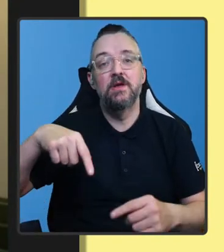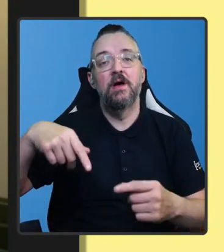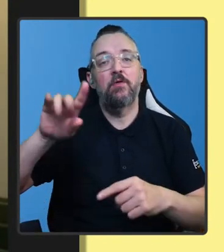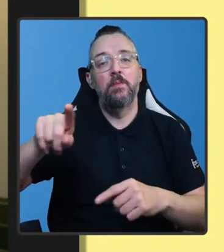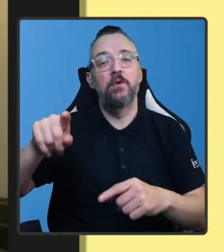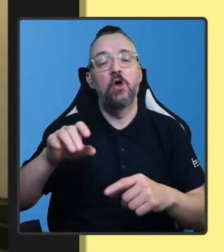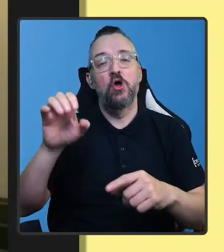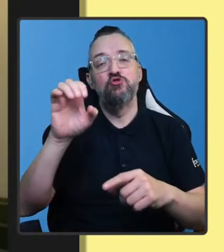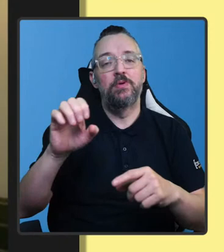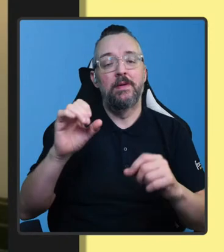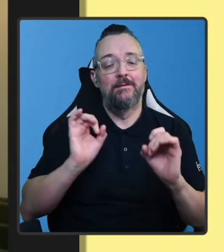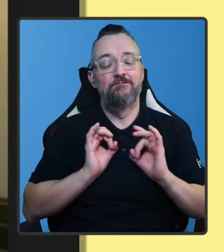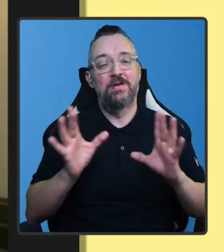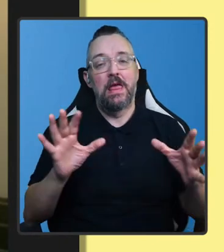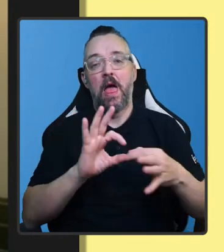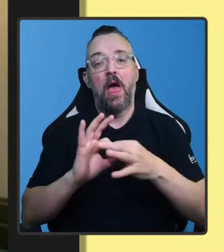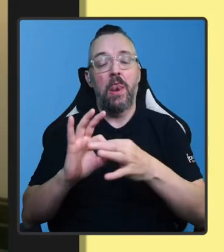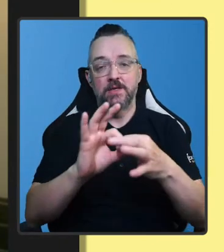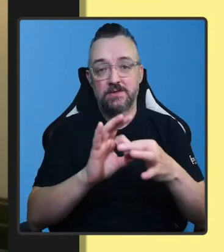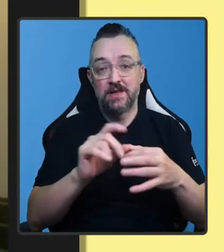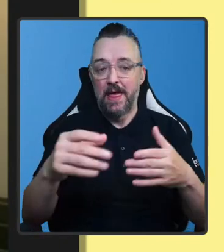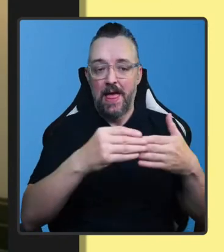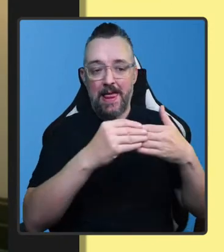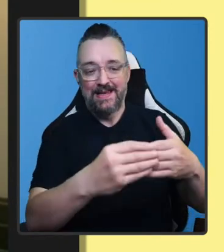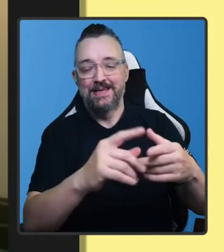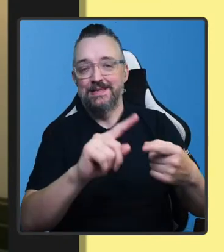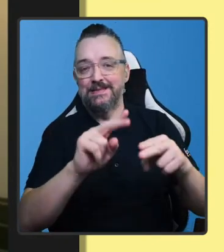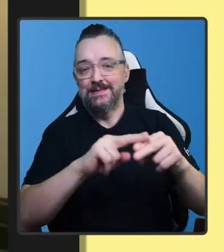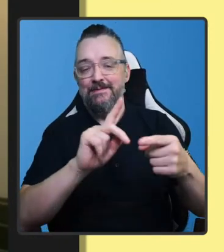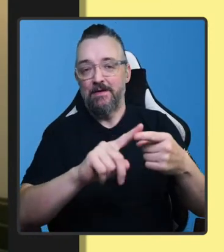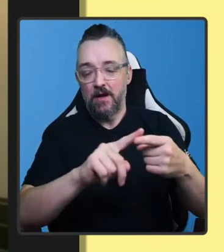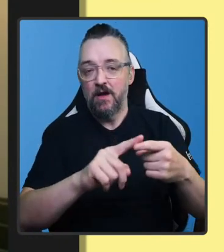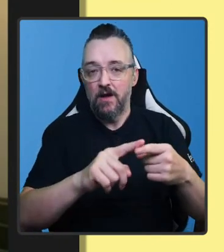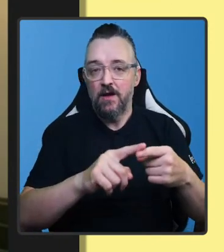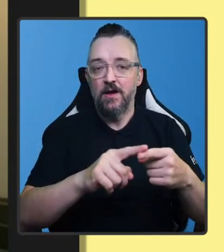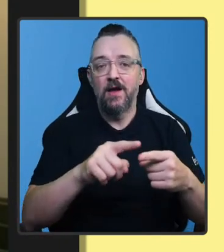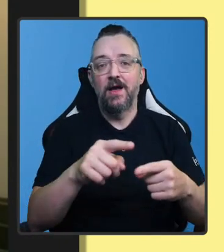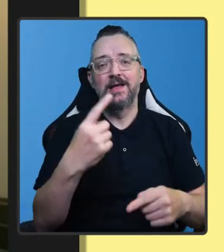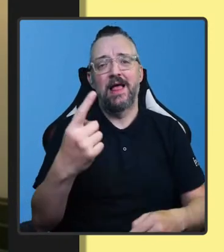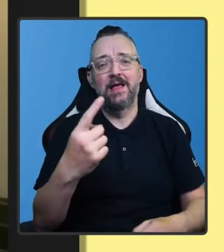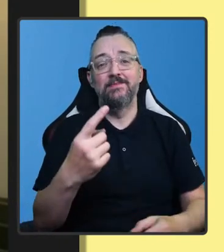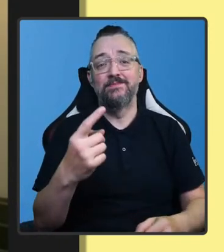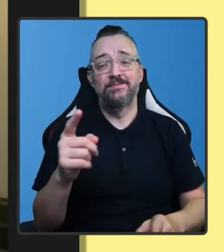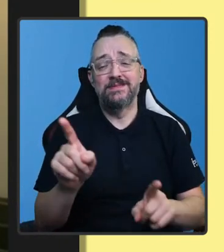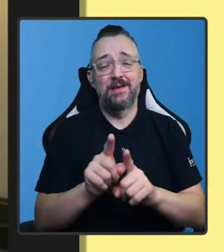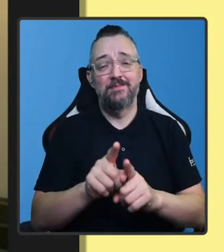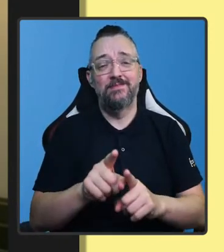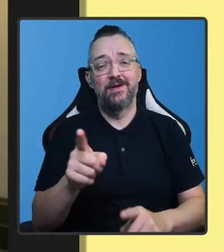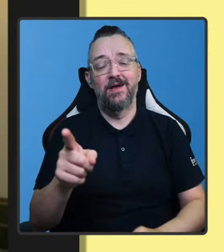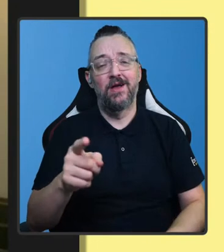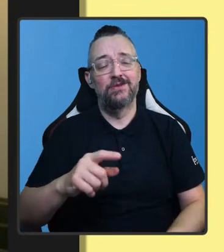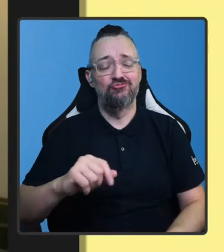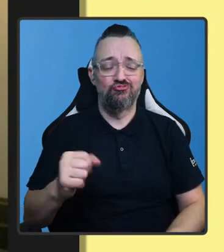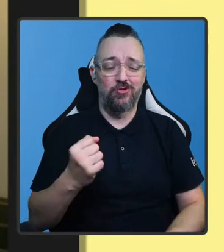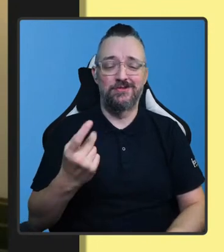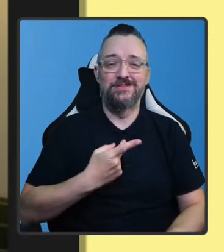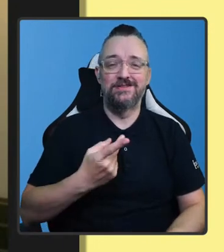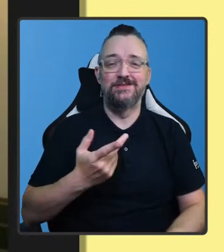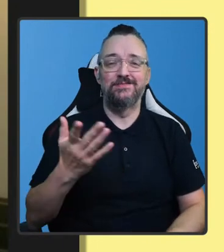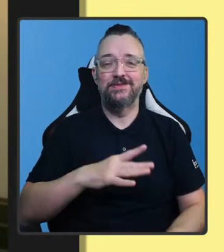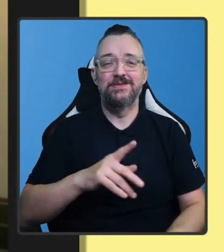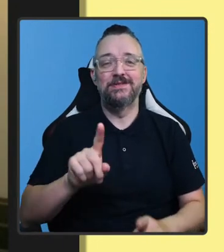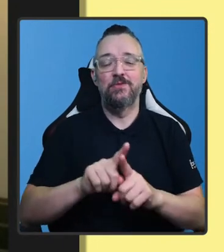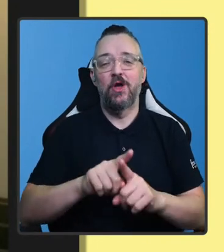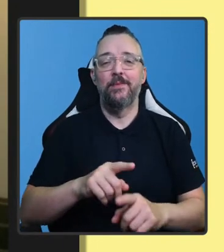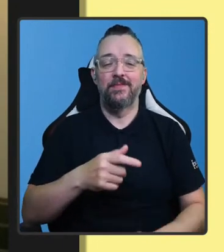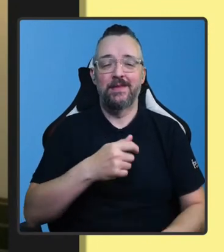Alliance was leading the IFA youth meetings. She's as Scottish as I am, our great Catalan new Scot,